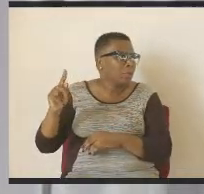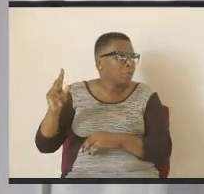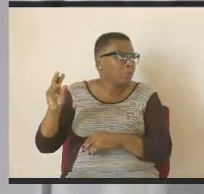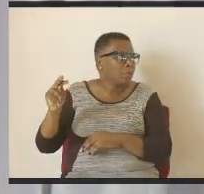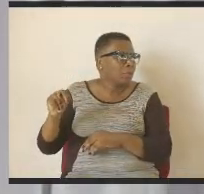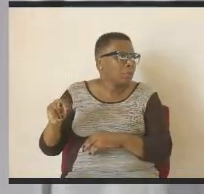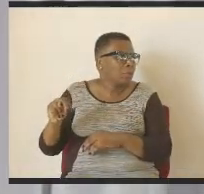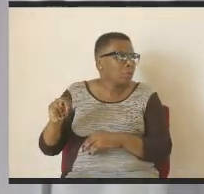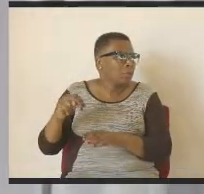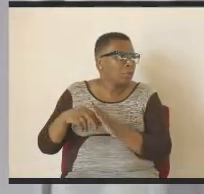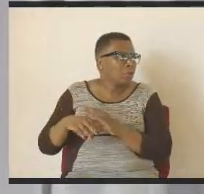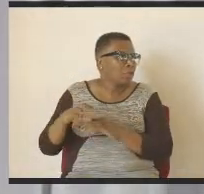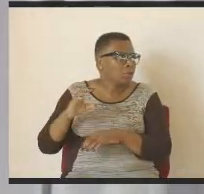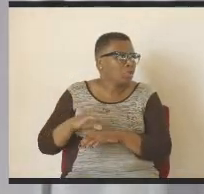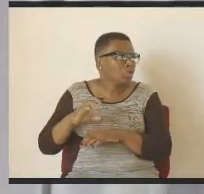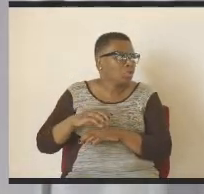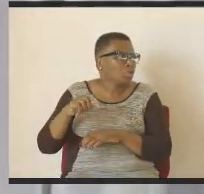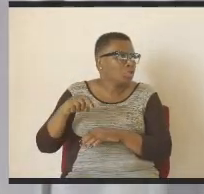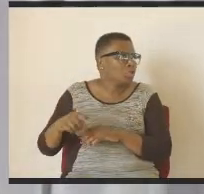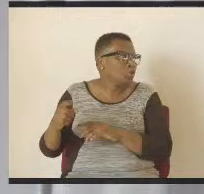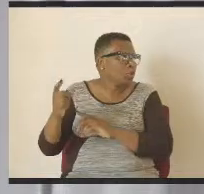church today. Is that